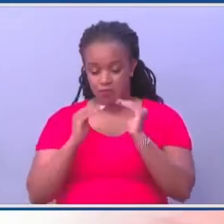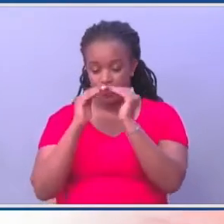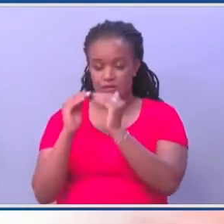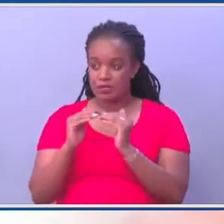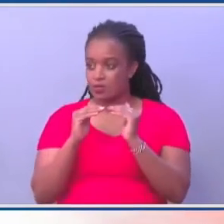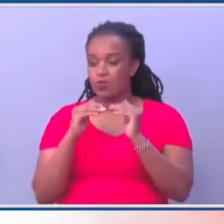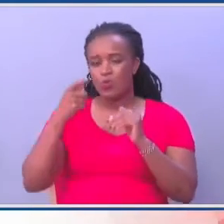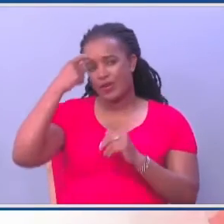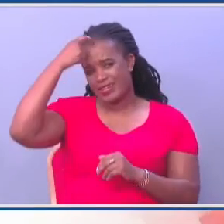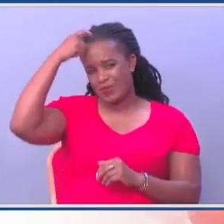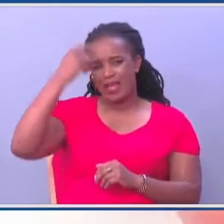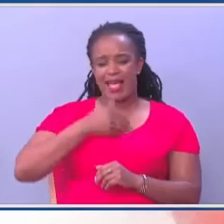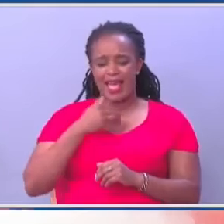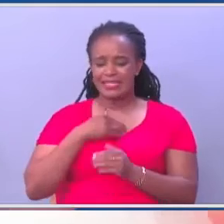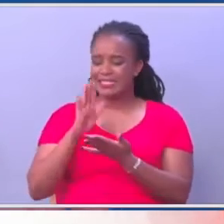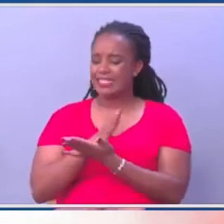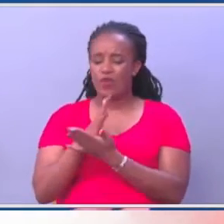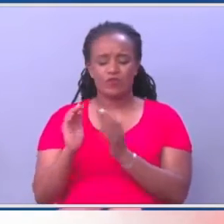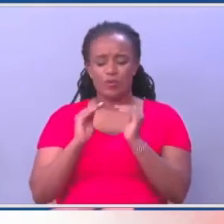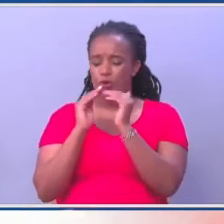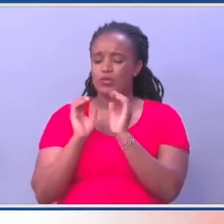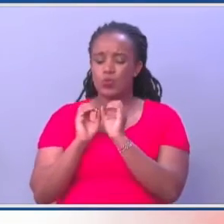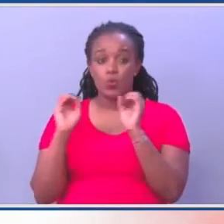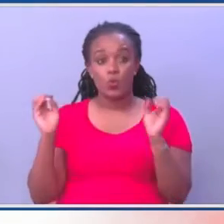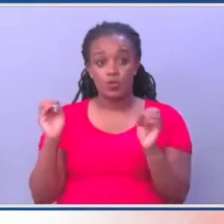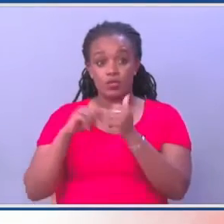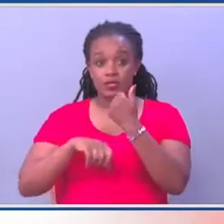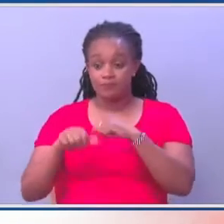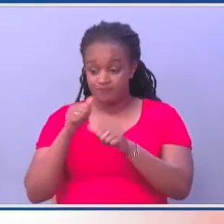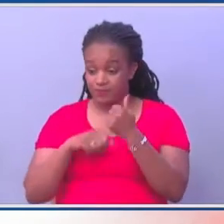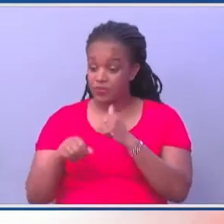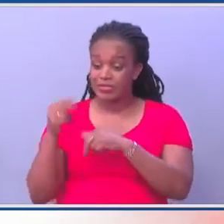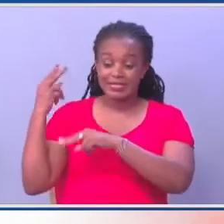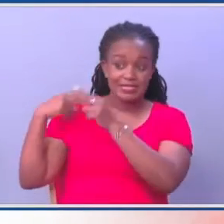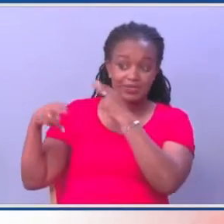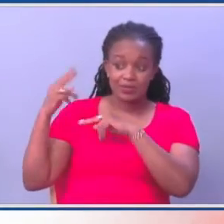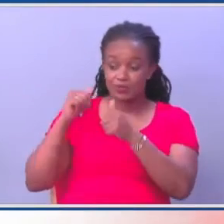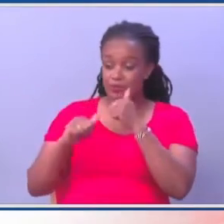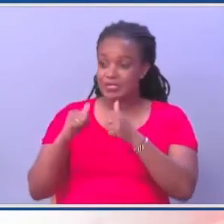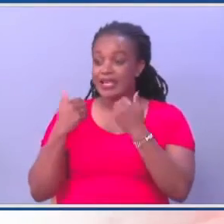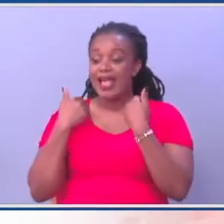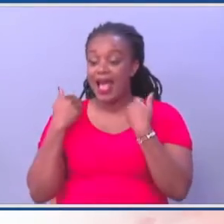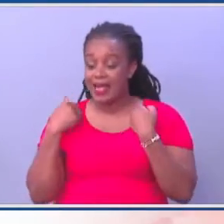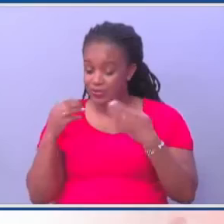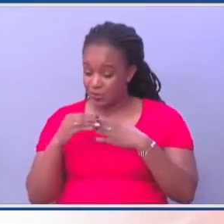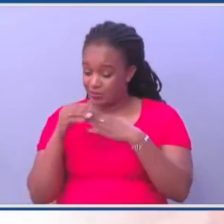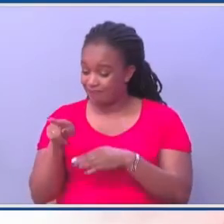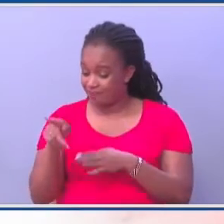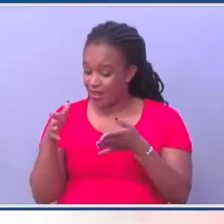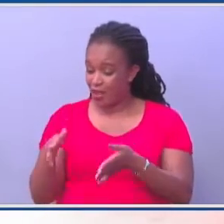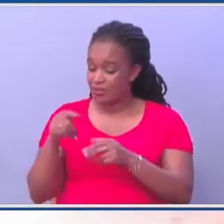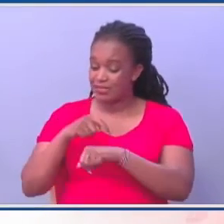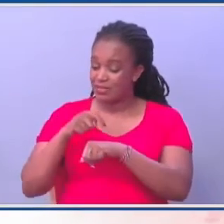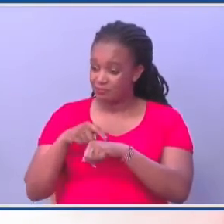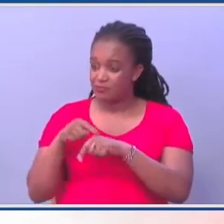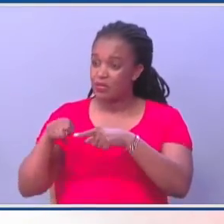Wetangula has got no shade of democracy in his activities. So it was an accident of history that he led such a party. So now it's time for him to leave. He can call